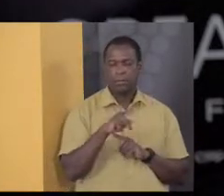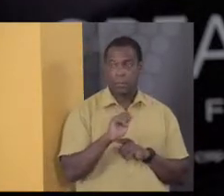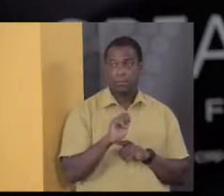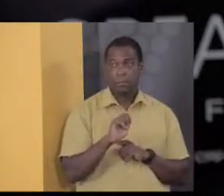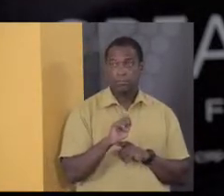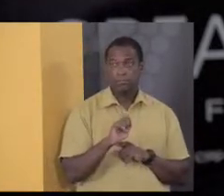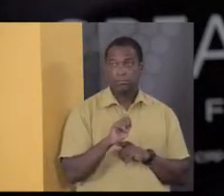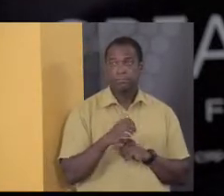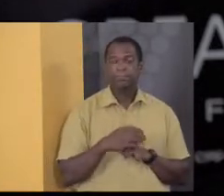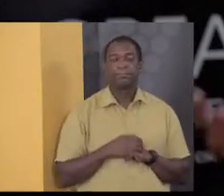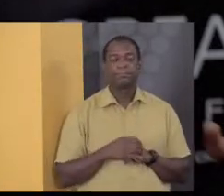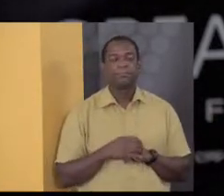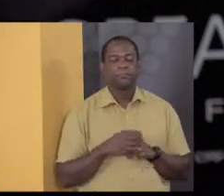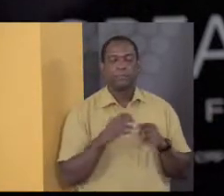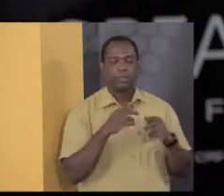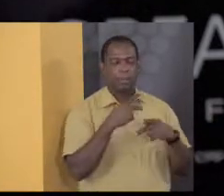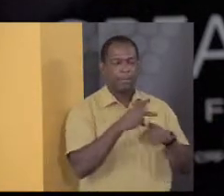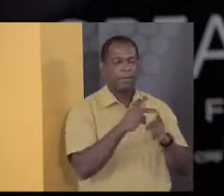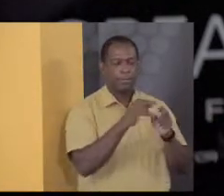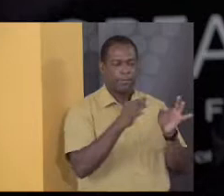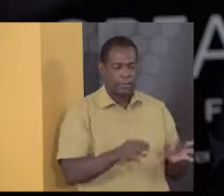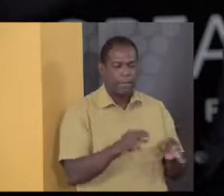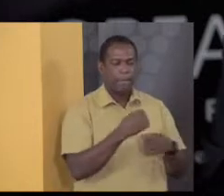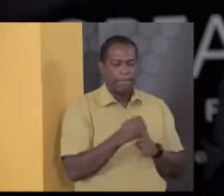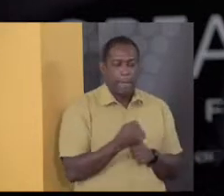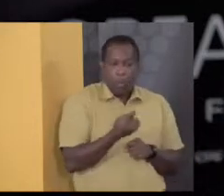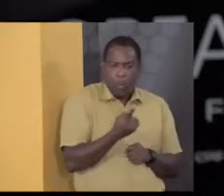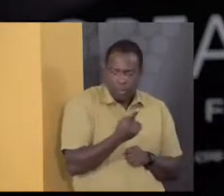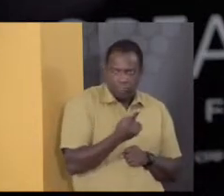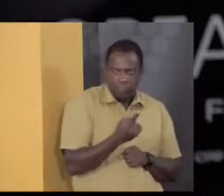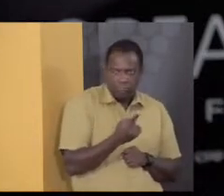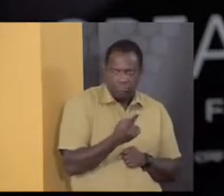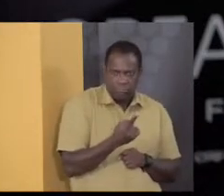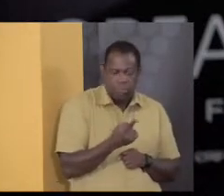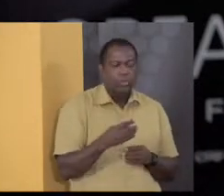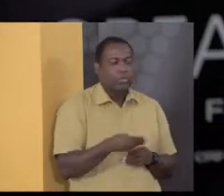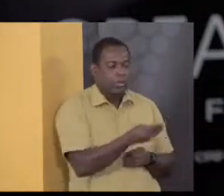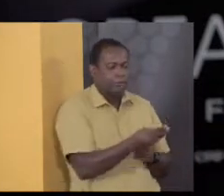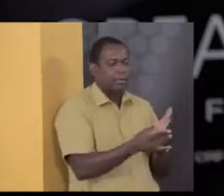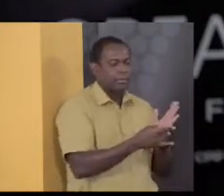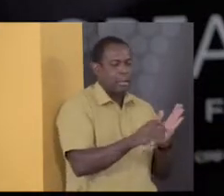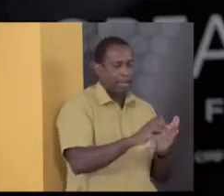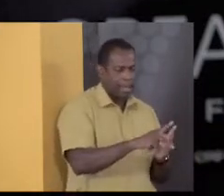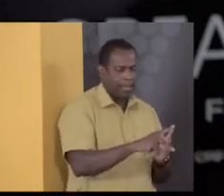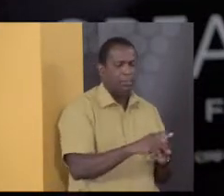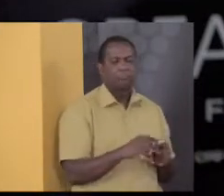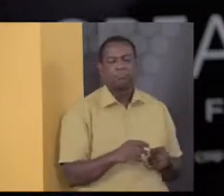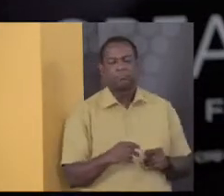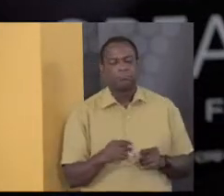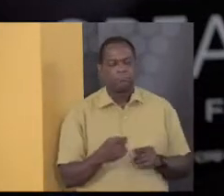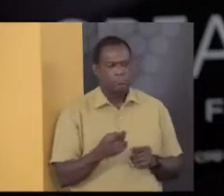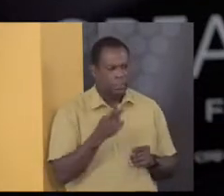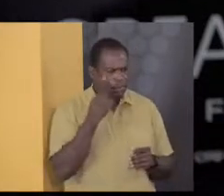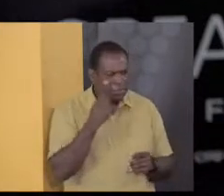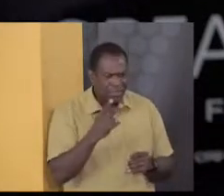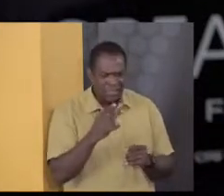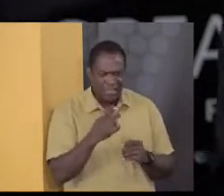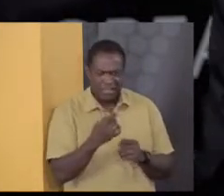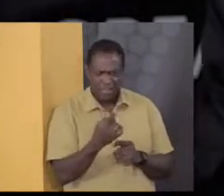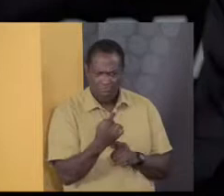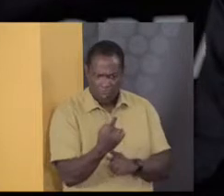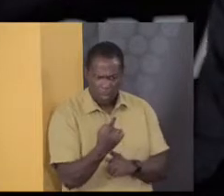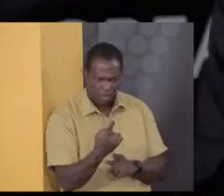is the one that made the sample for you. So after you have delivered your tech pack and everything, and you see the sample, it's